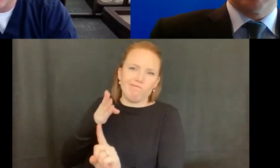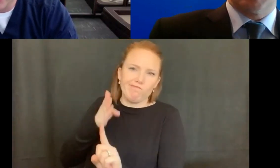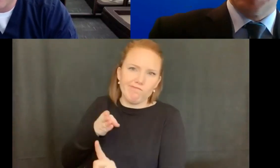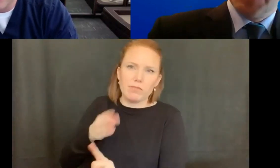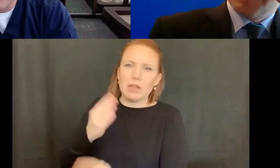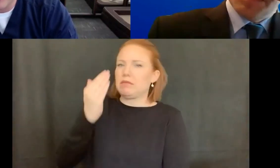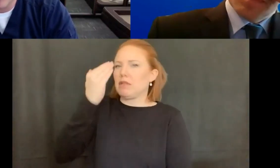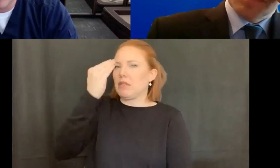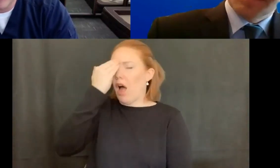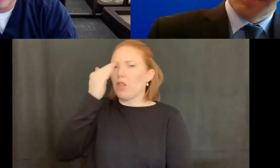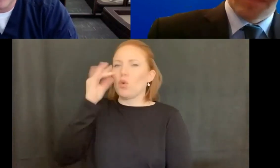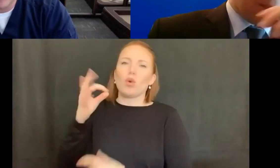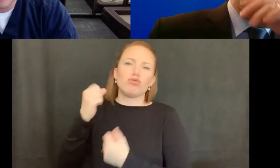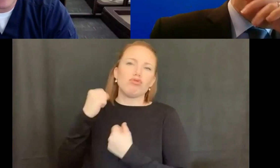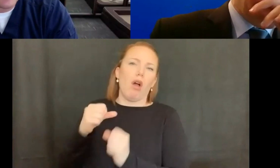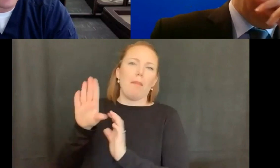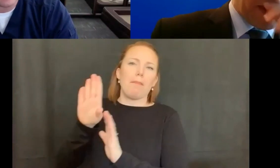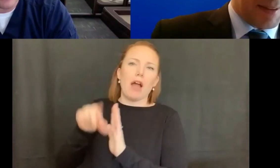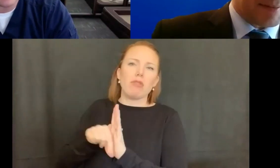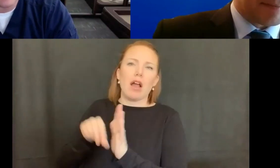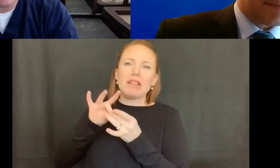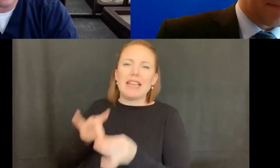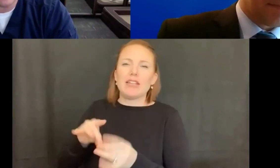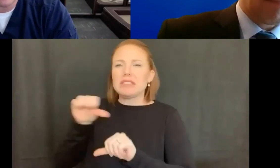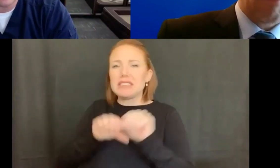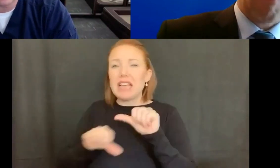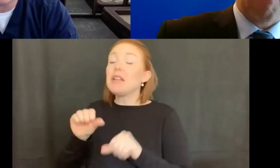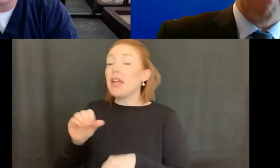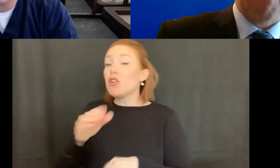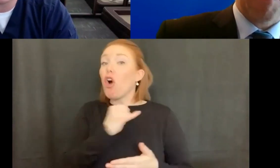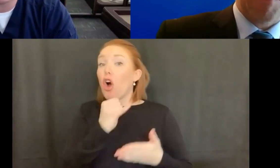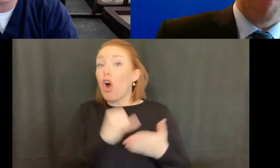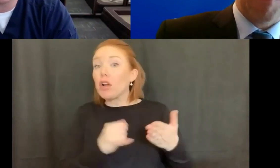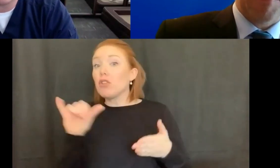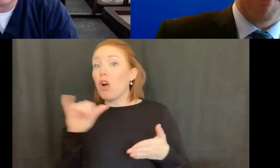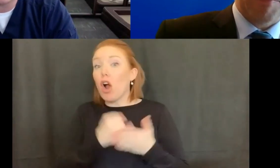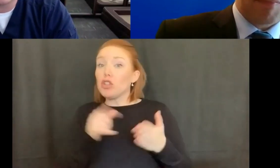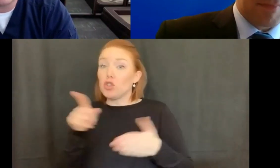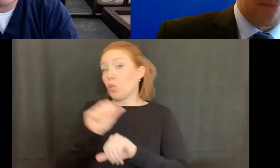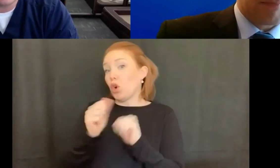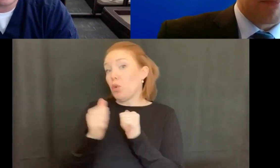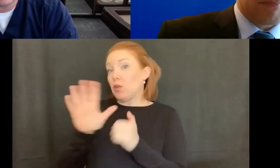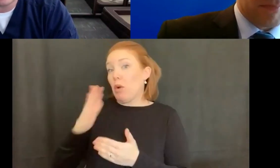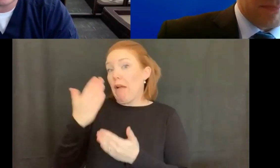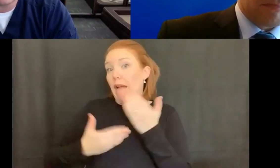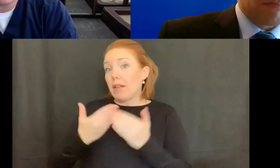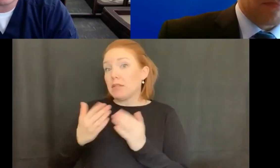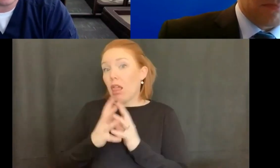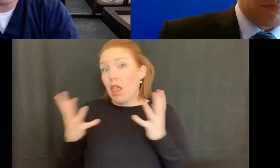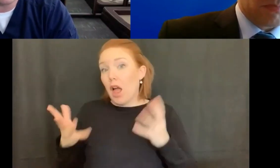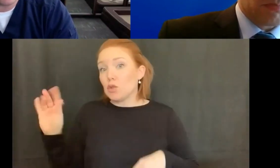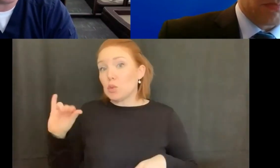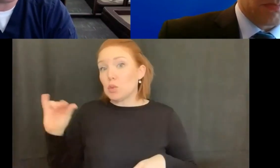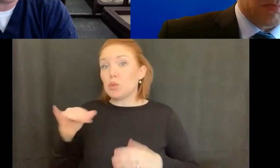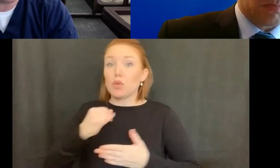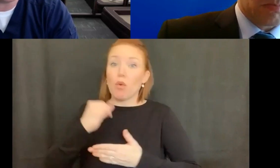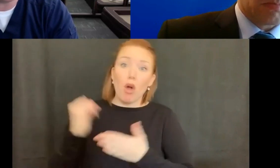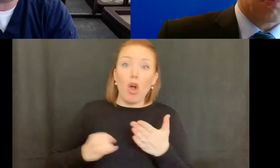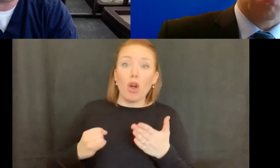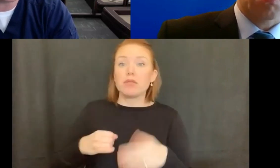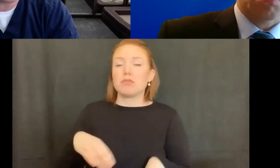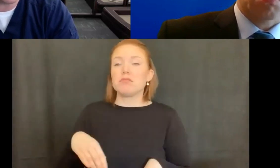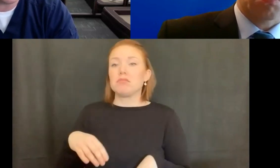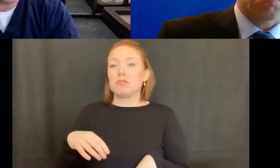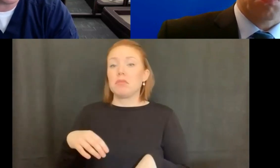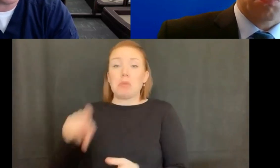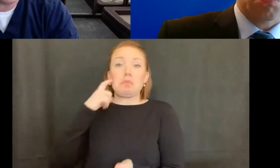knowledge or a strong background in the sciences. An interest in art is helpful too, because you work with your hands a lot. And, I found that in